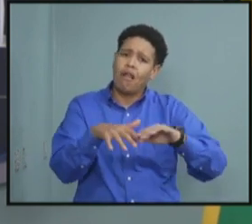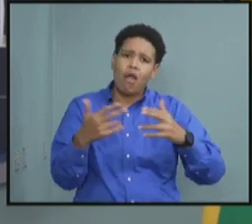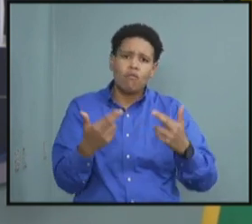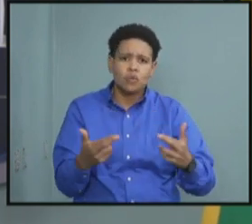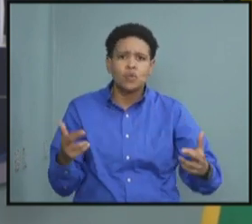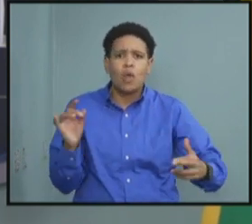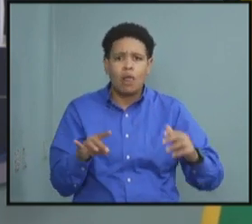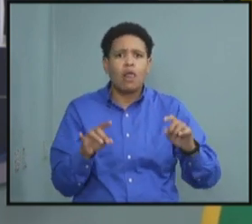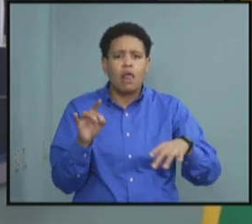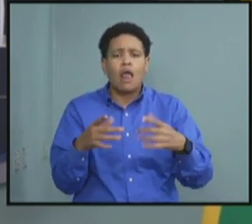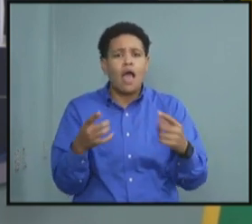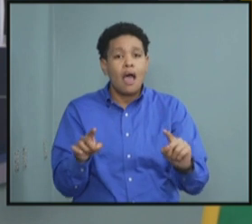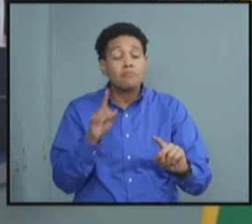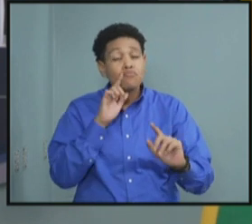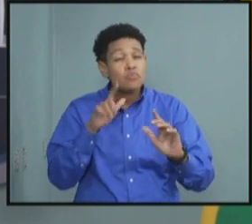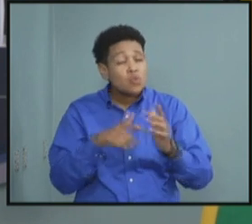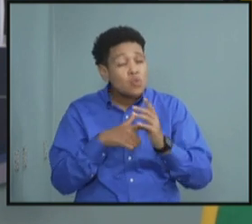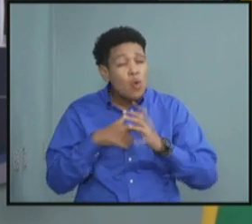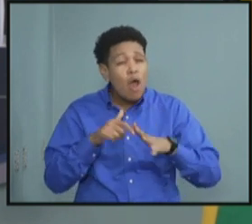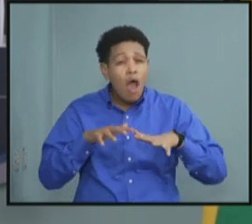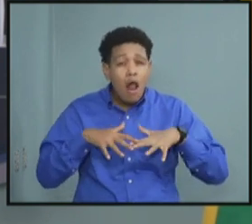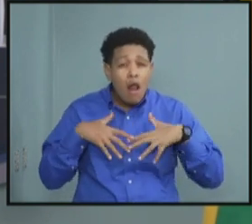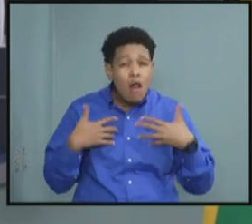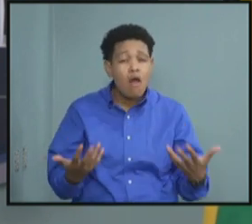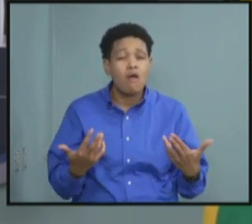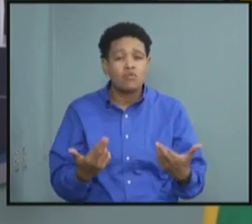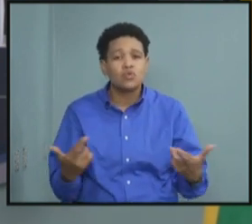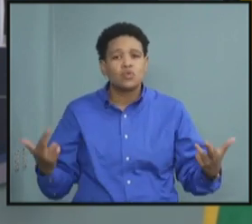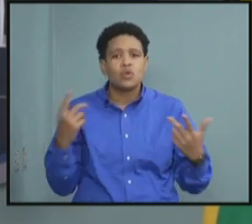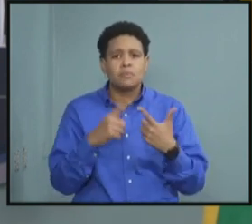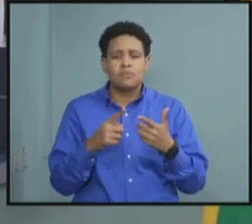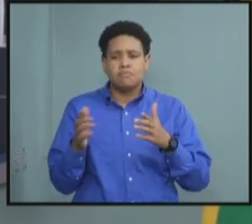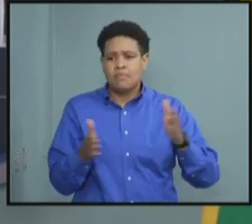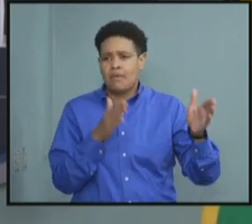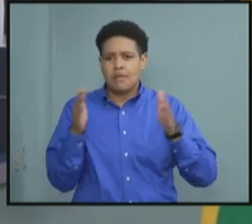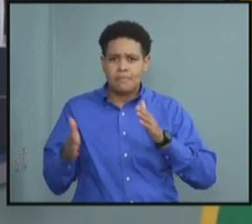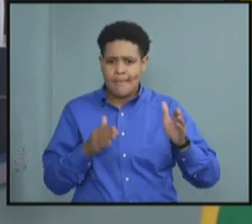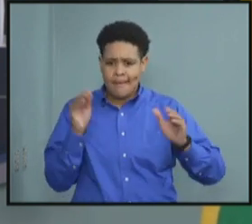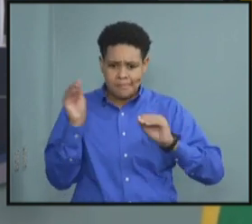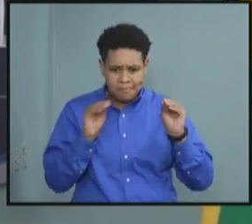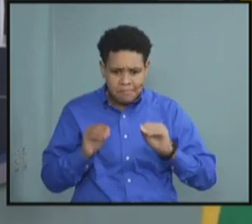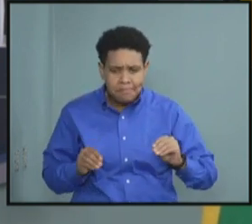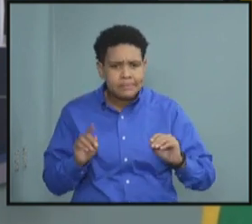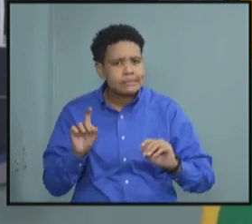meaning that they require significant resources and logistics.